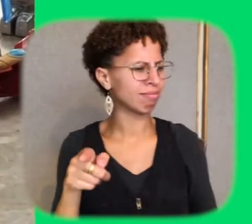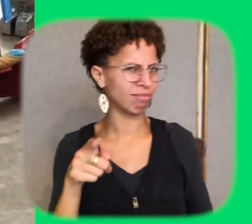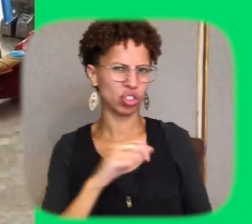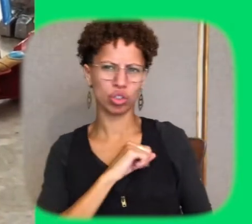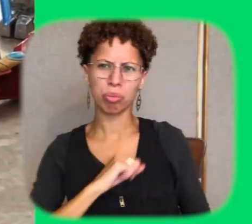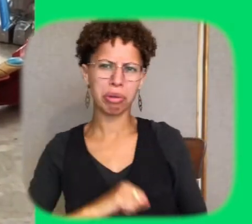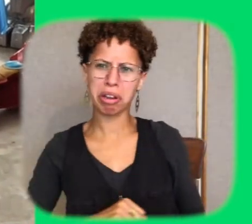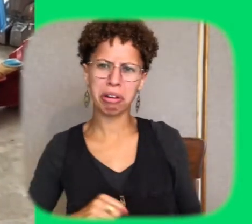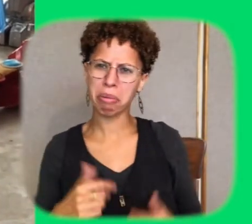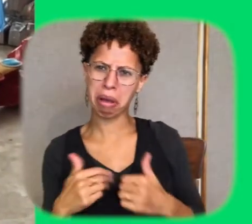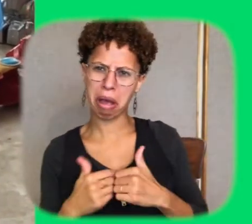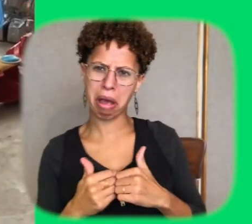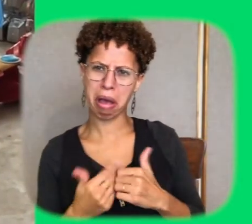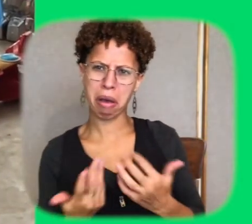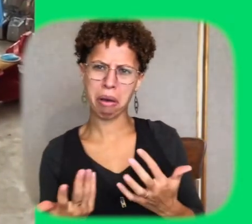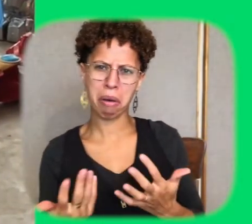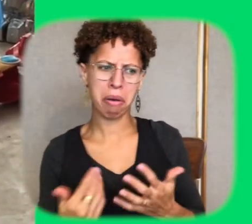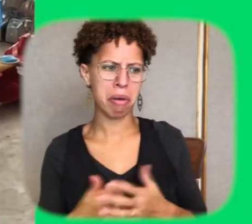Mutant Ninja Turtles.